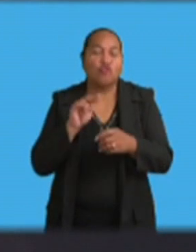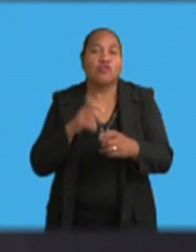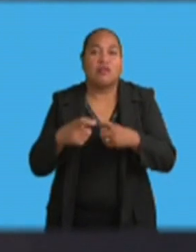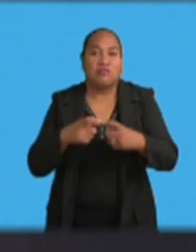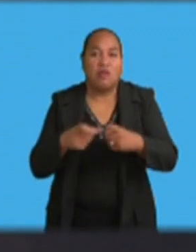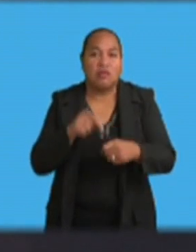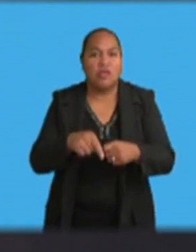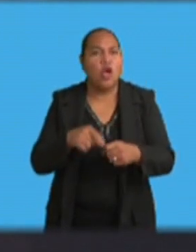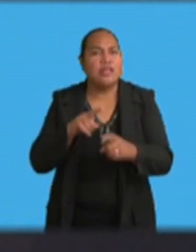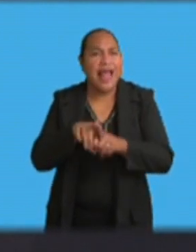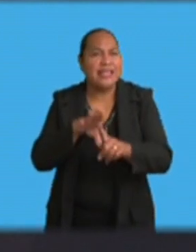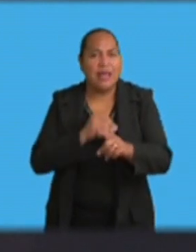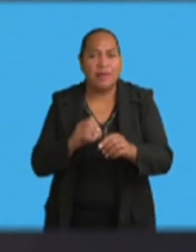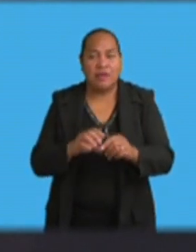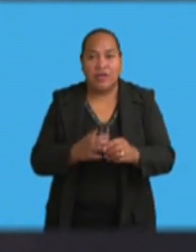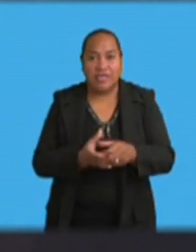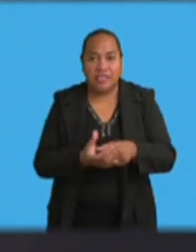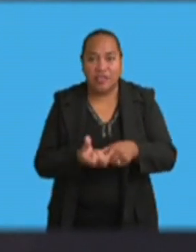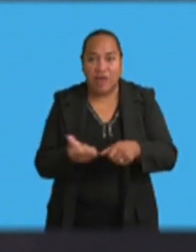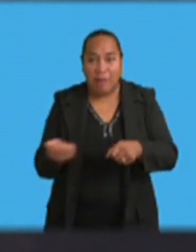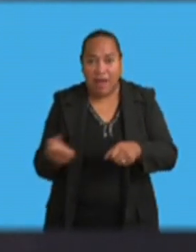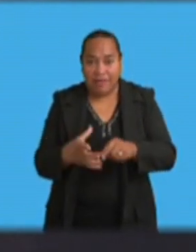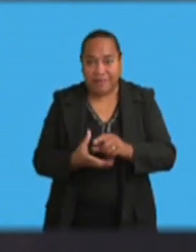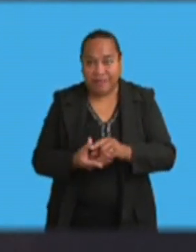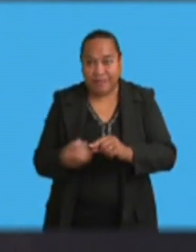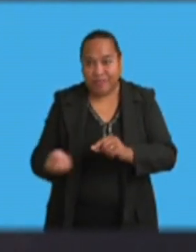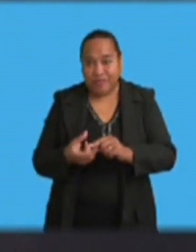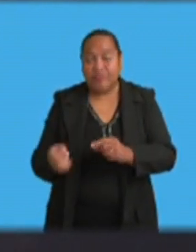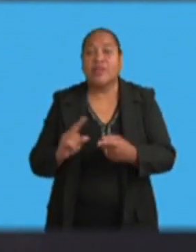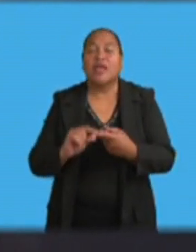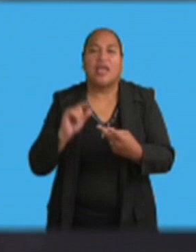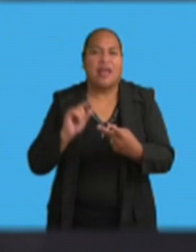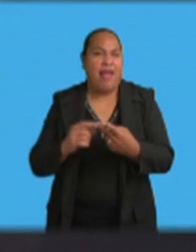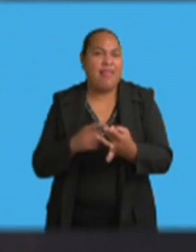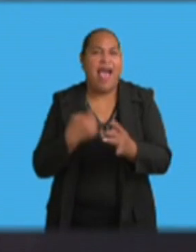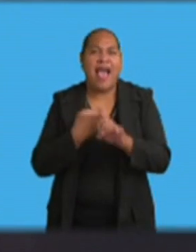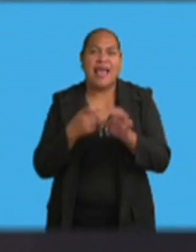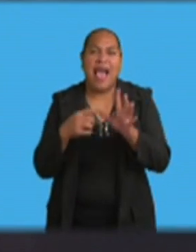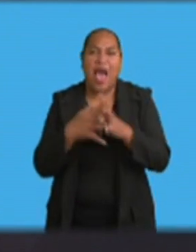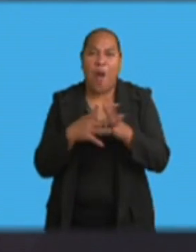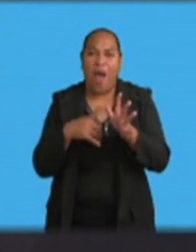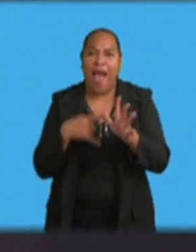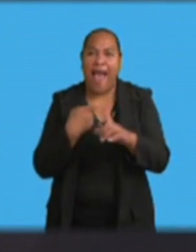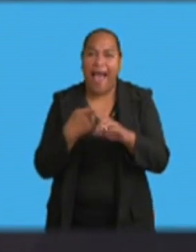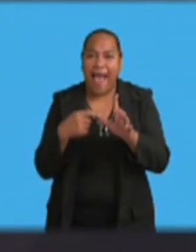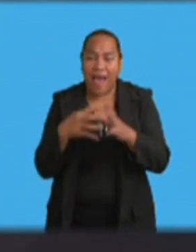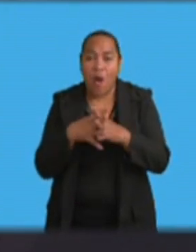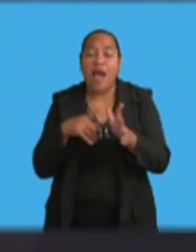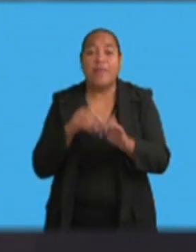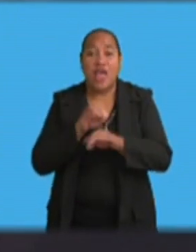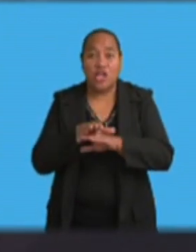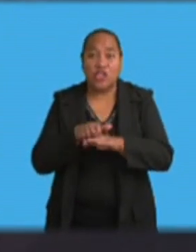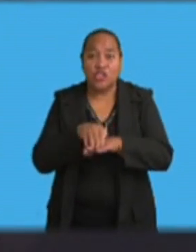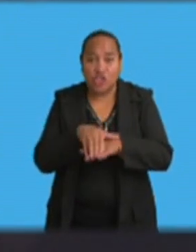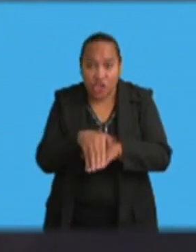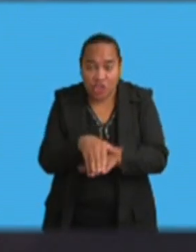sea cucumber, coral, kaukaua and donu, grouper and coral trouts in English, turtle, shark